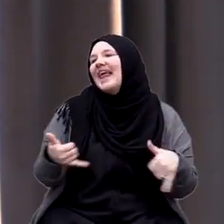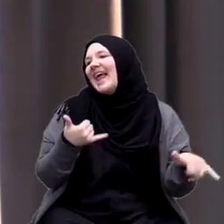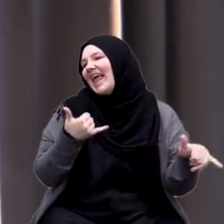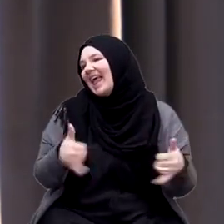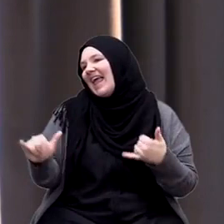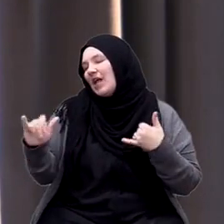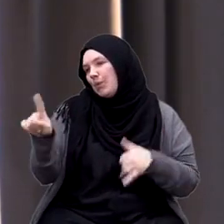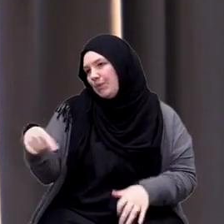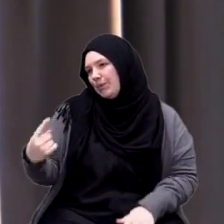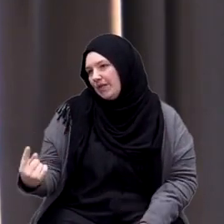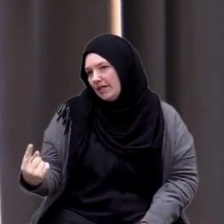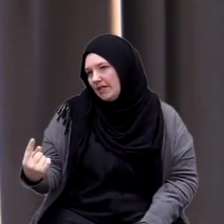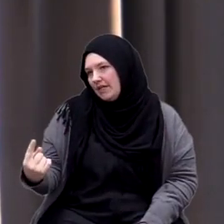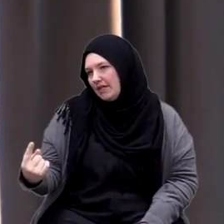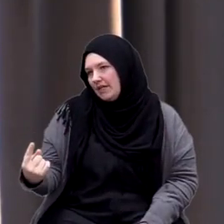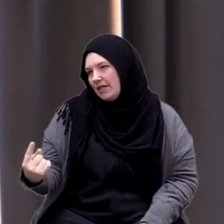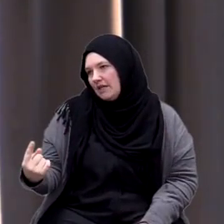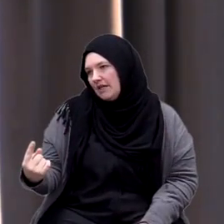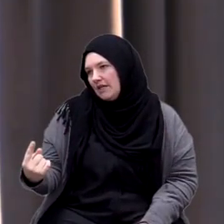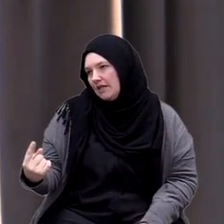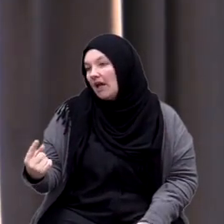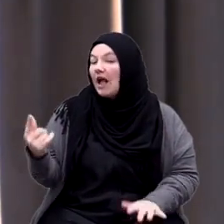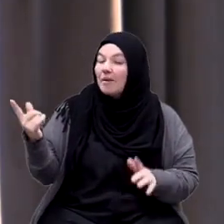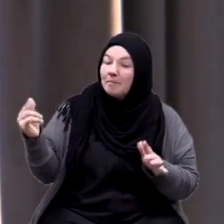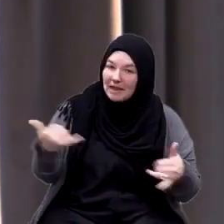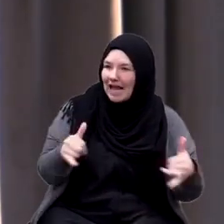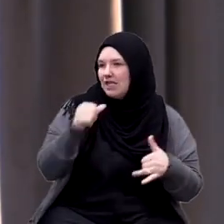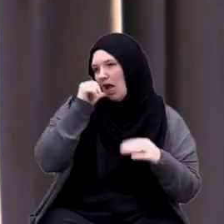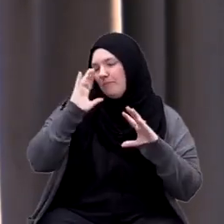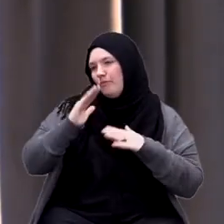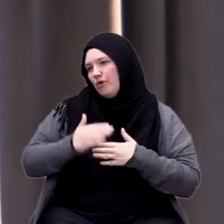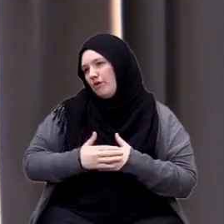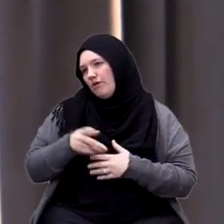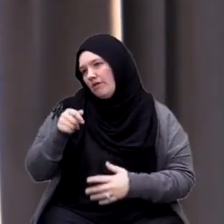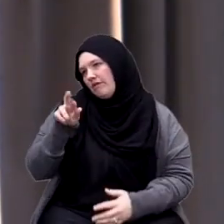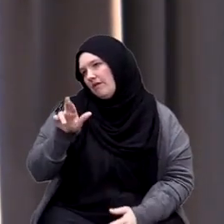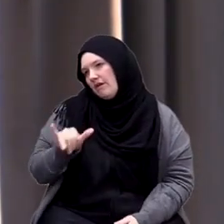play, not to pray.